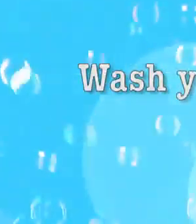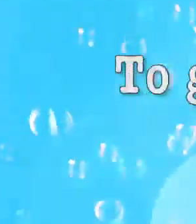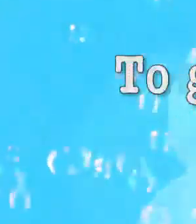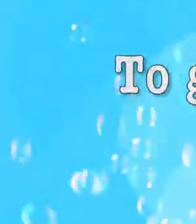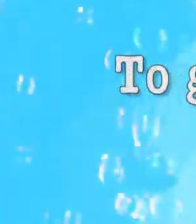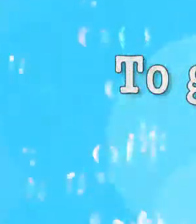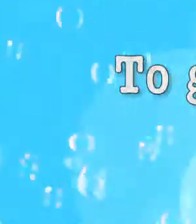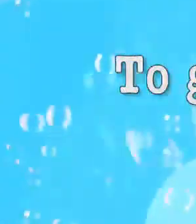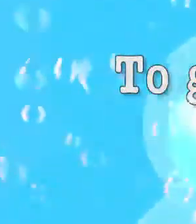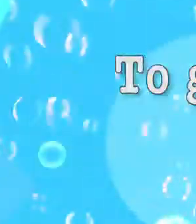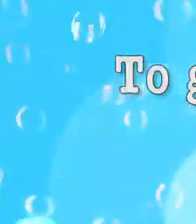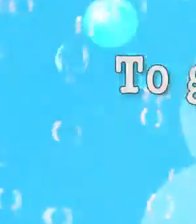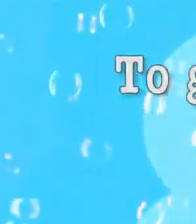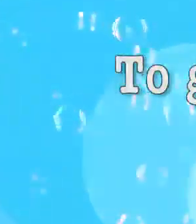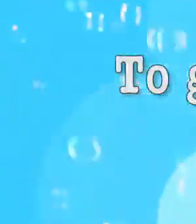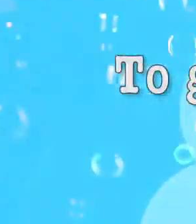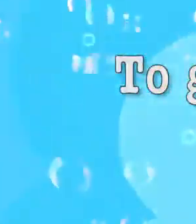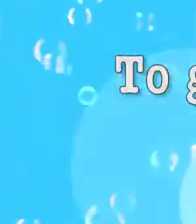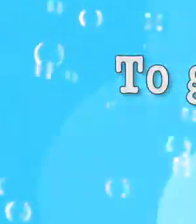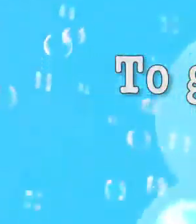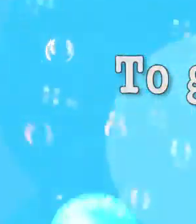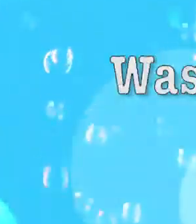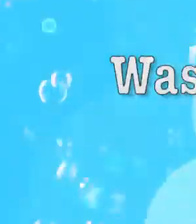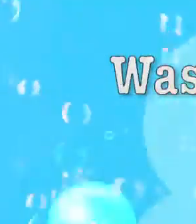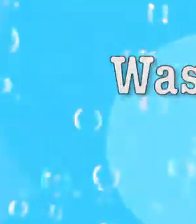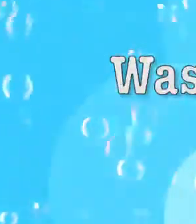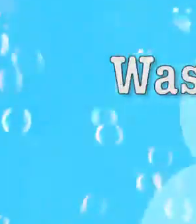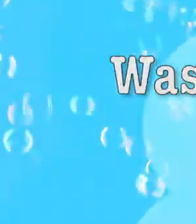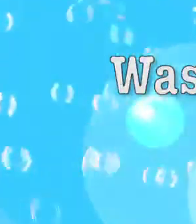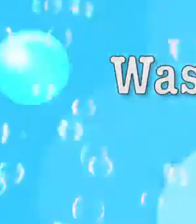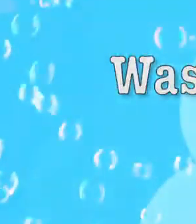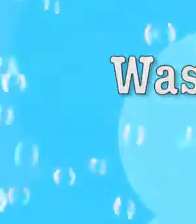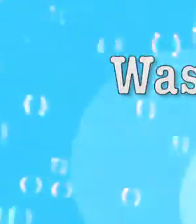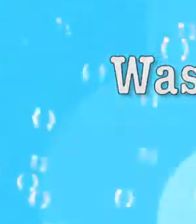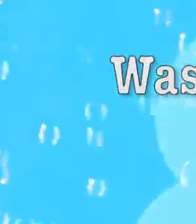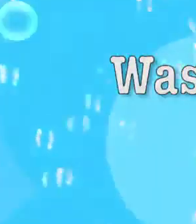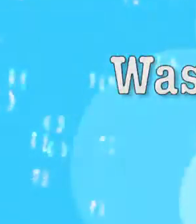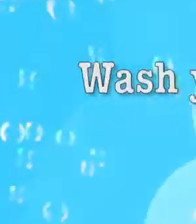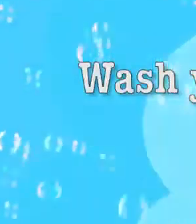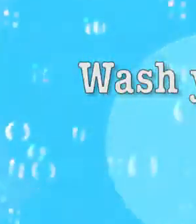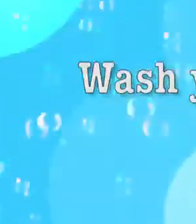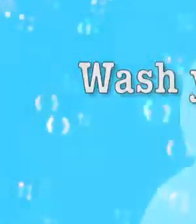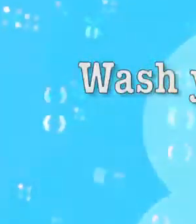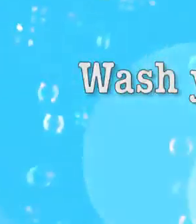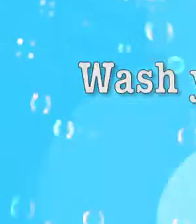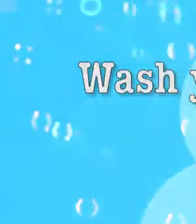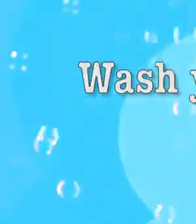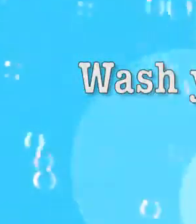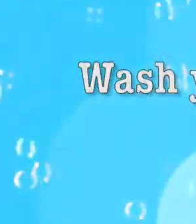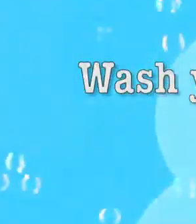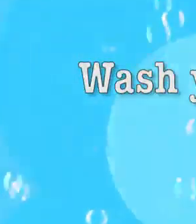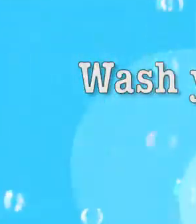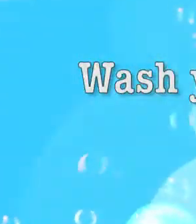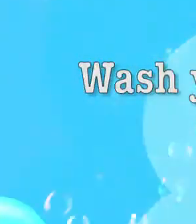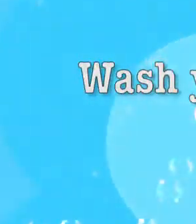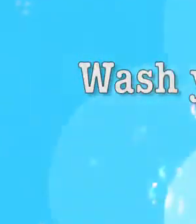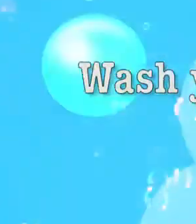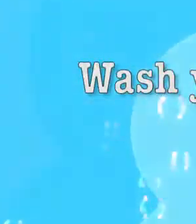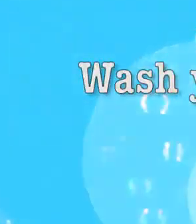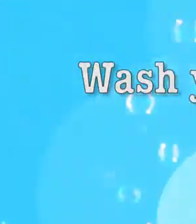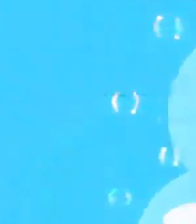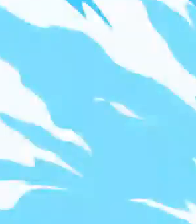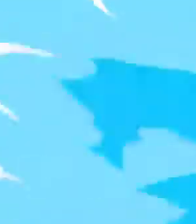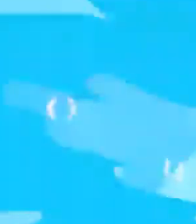and water to get them really clean. Wash them well all over, wash your fingers and in